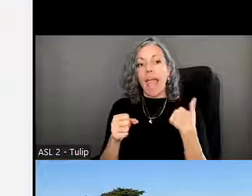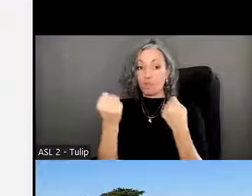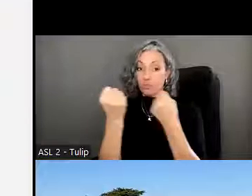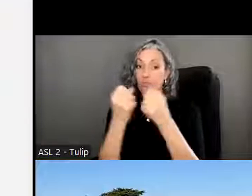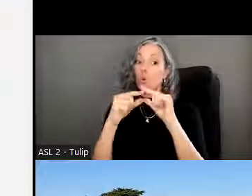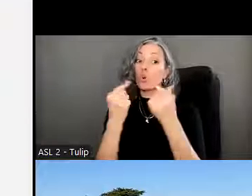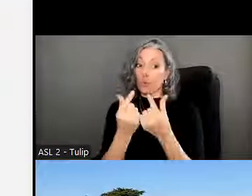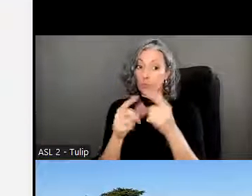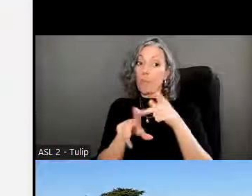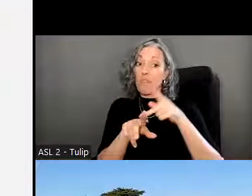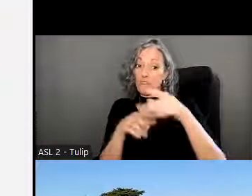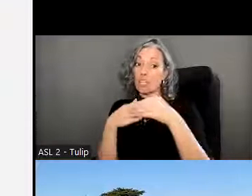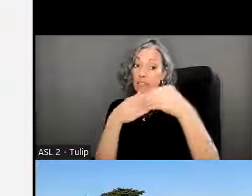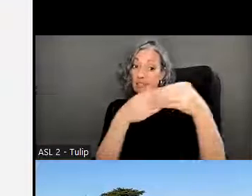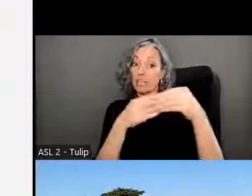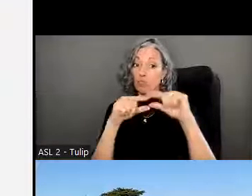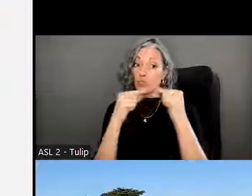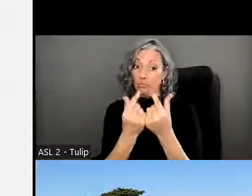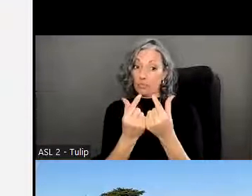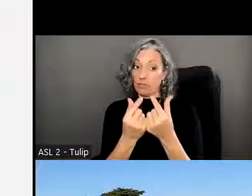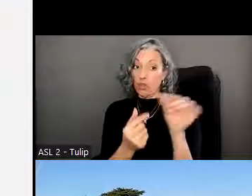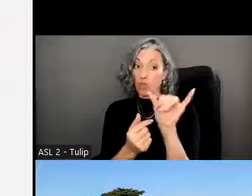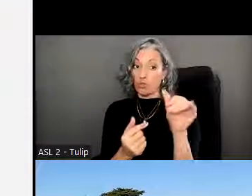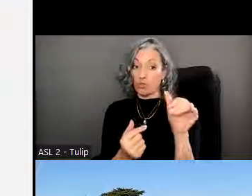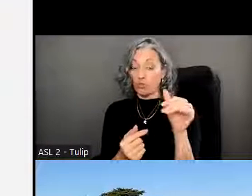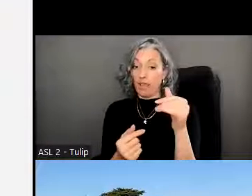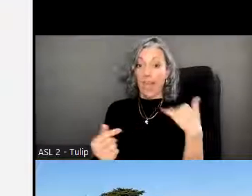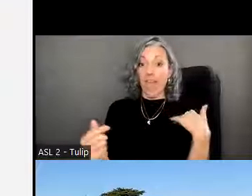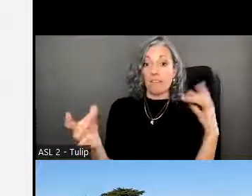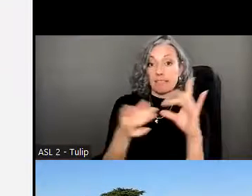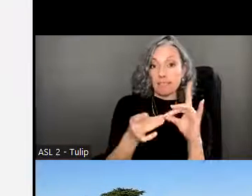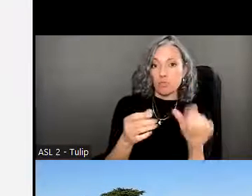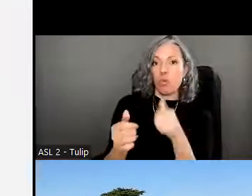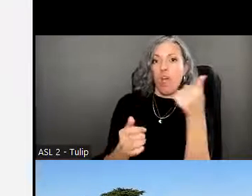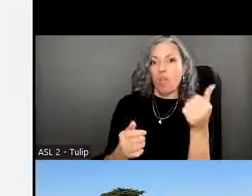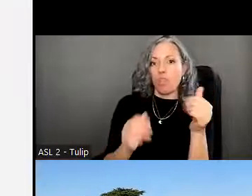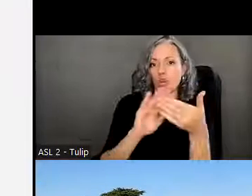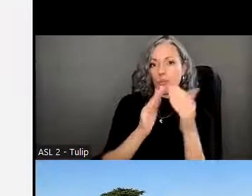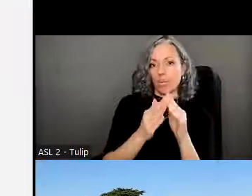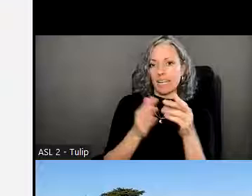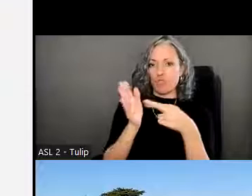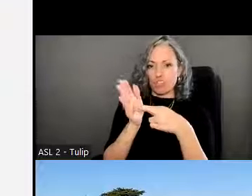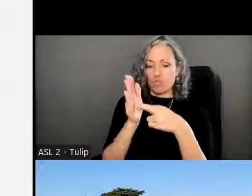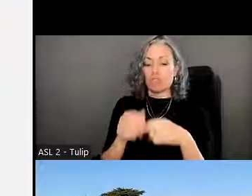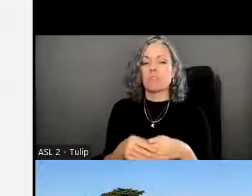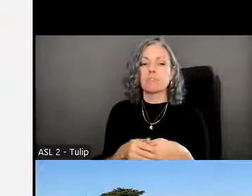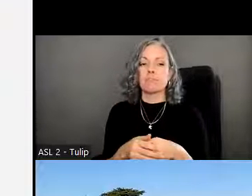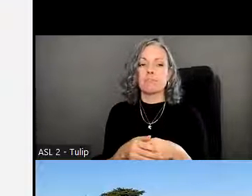as professionally led groups. Of course, there's always linkages to other community resources. Next slide, please.